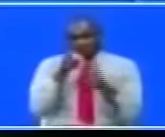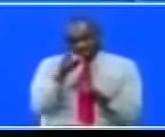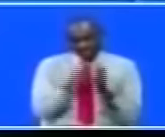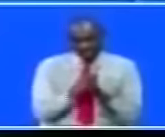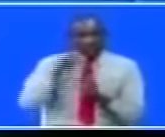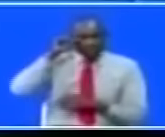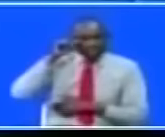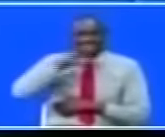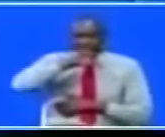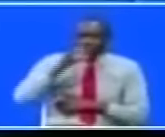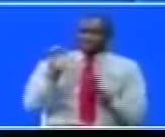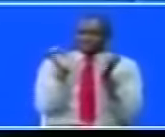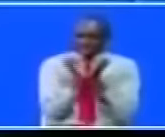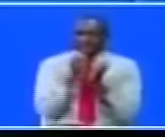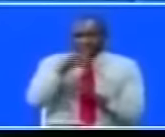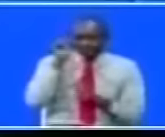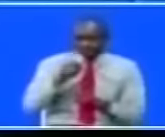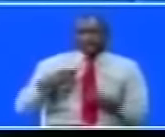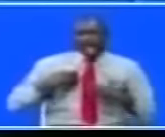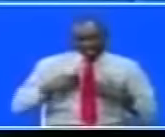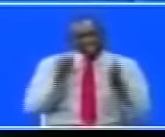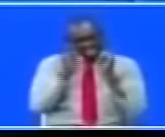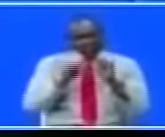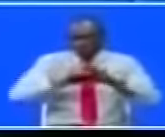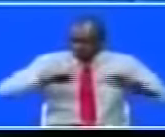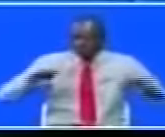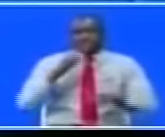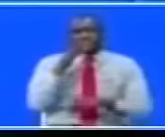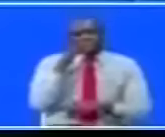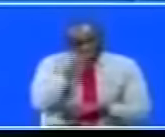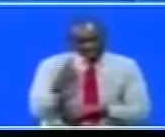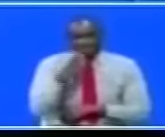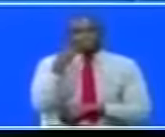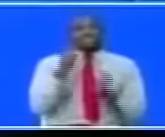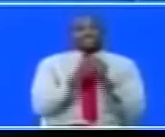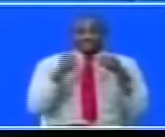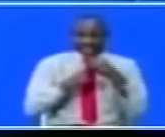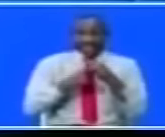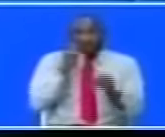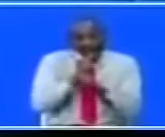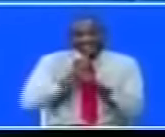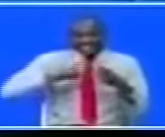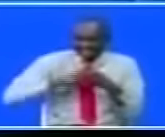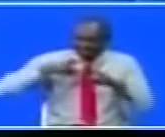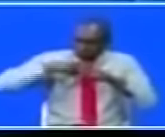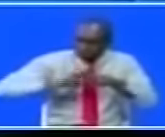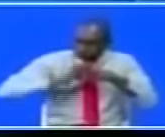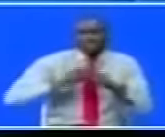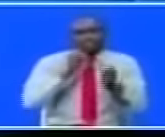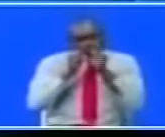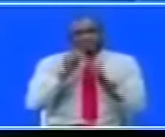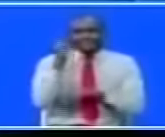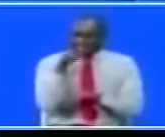Now, Mombasa County Stadia is set to have a modern tartan track by January 2016. Work has already commenced courtesy of Sports Kenya, the